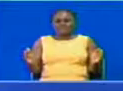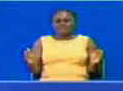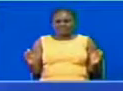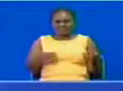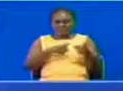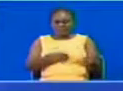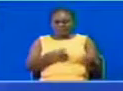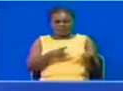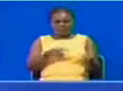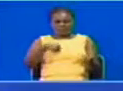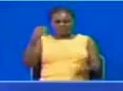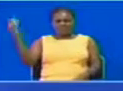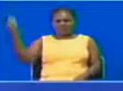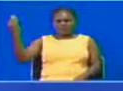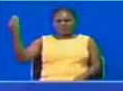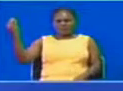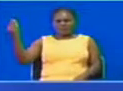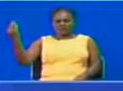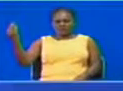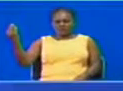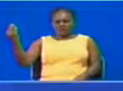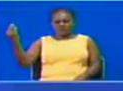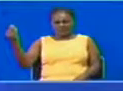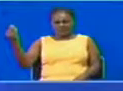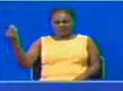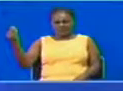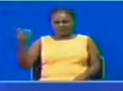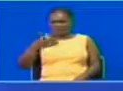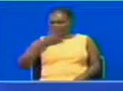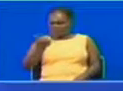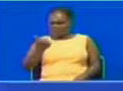here saying I'm a lecturer, you see. So it should have taken some time. All right.